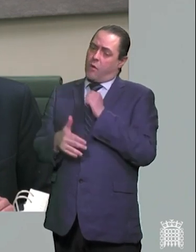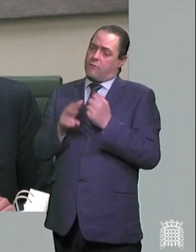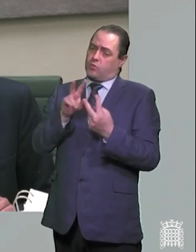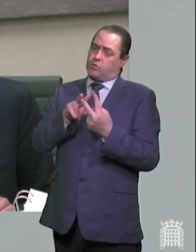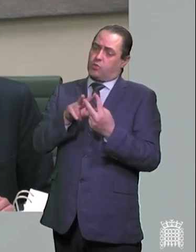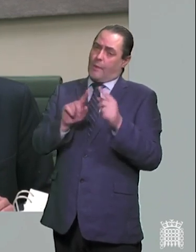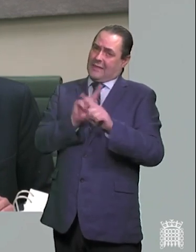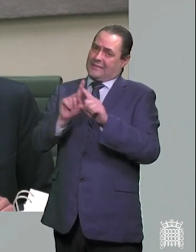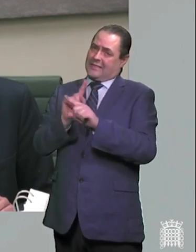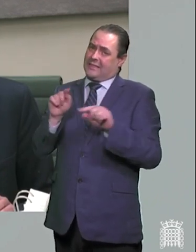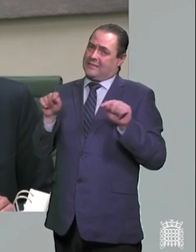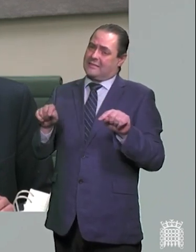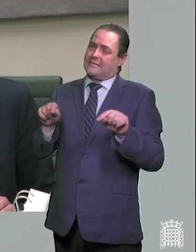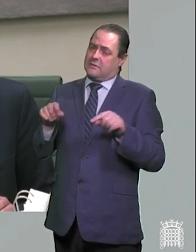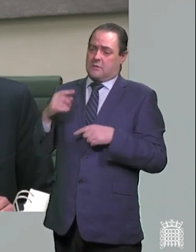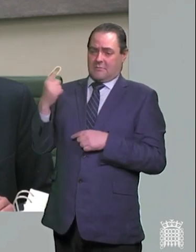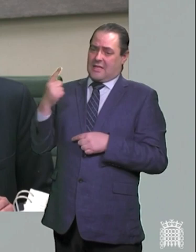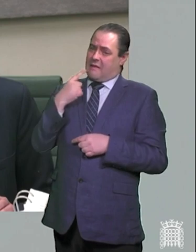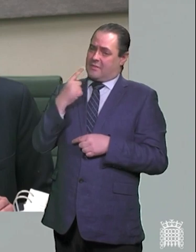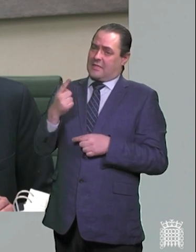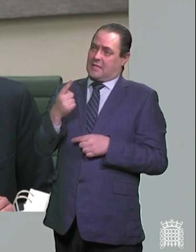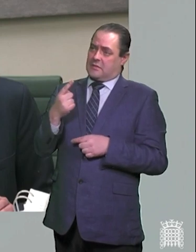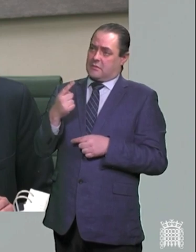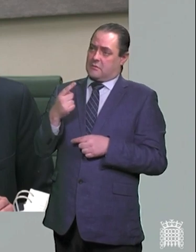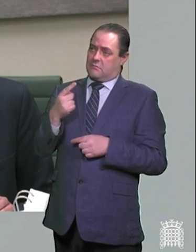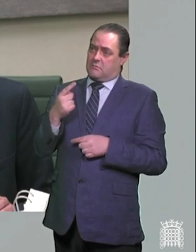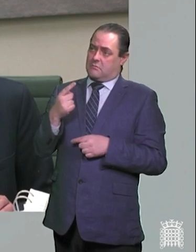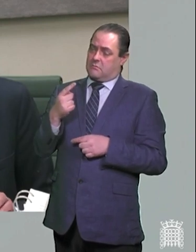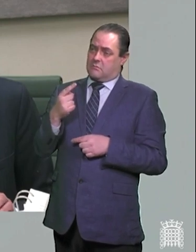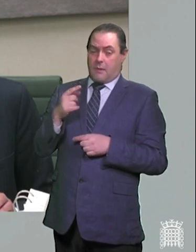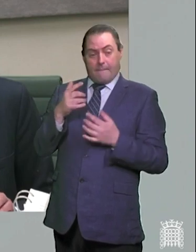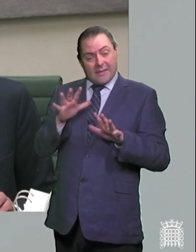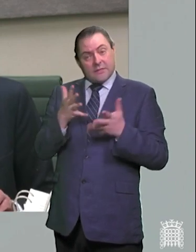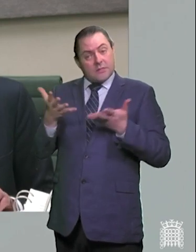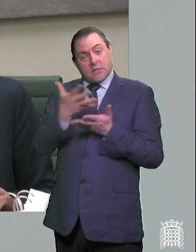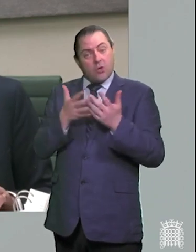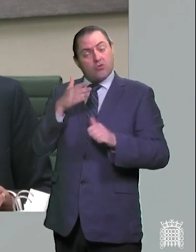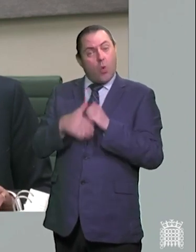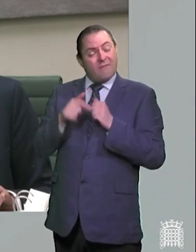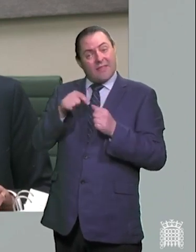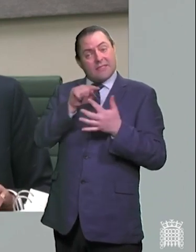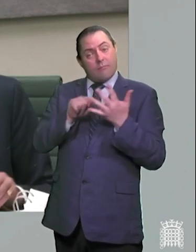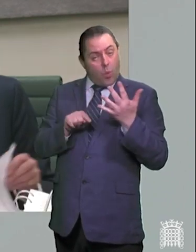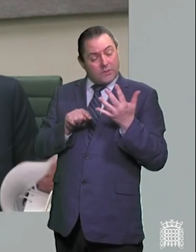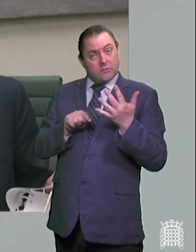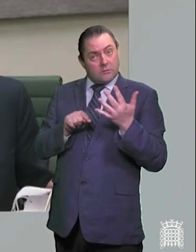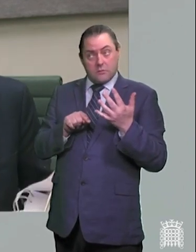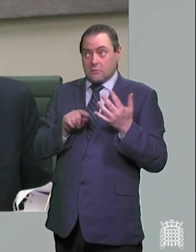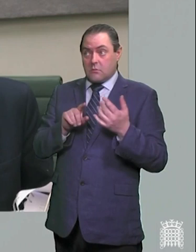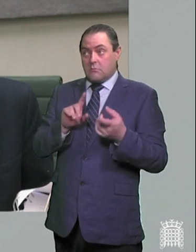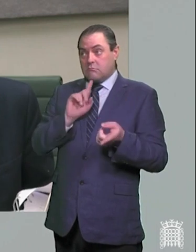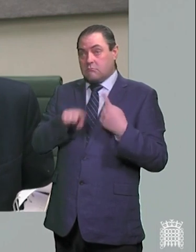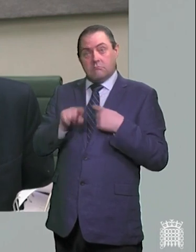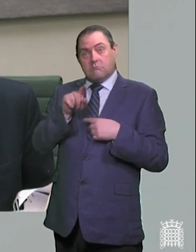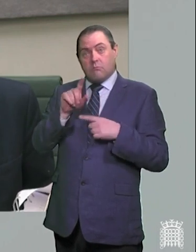meetings, and he makes it clear that there was was there discussion in the meeting of the following points, and if so, what were the details of